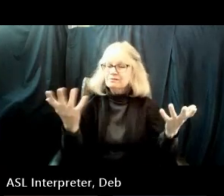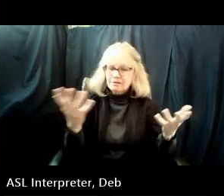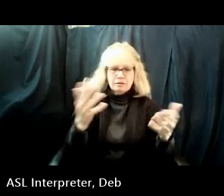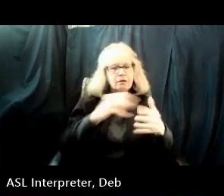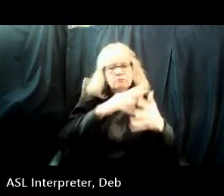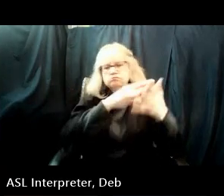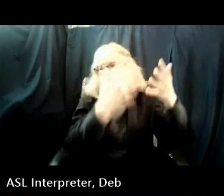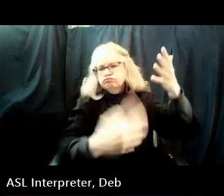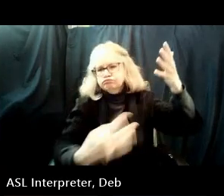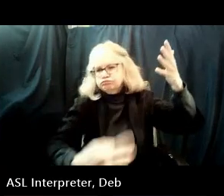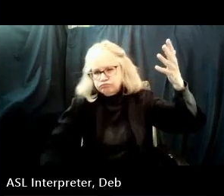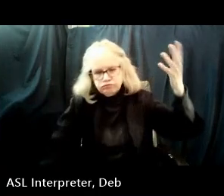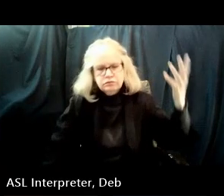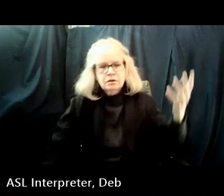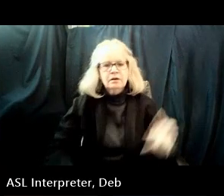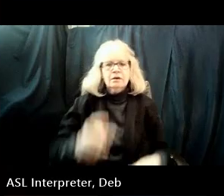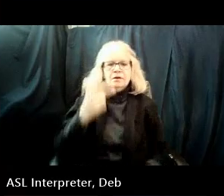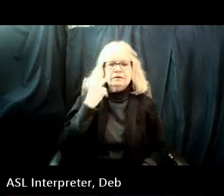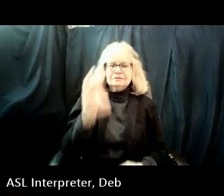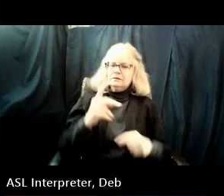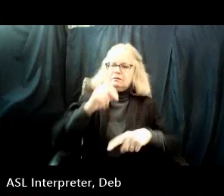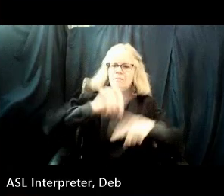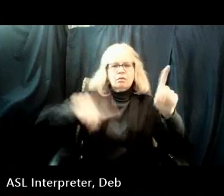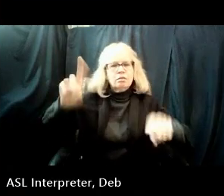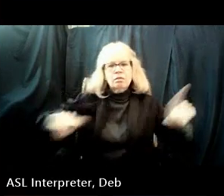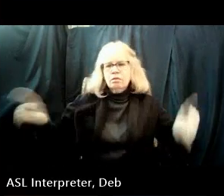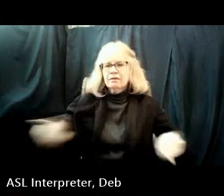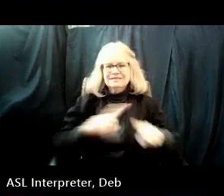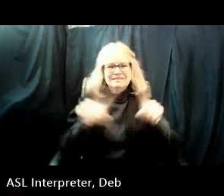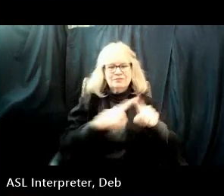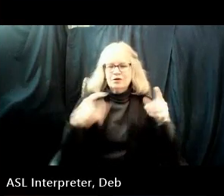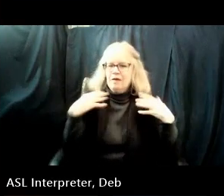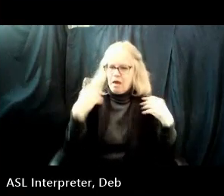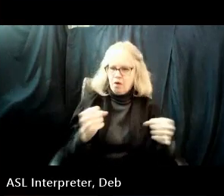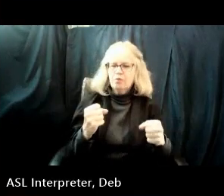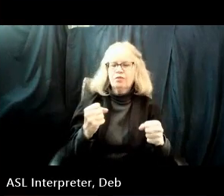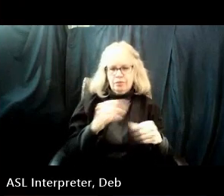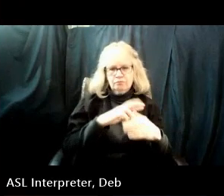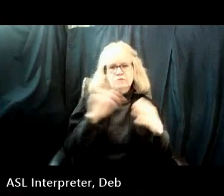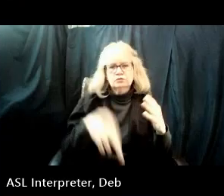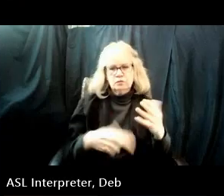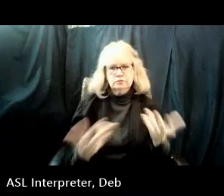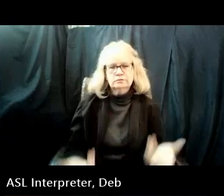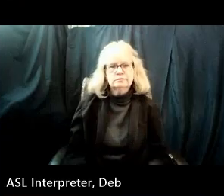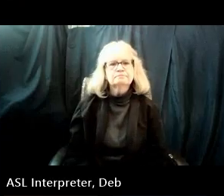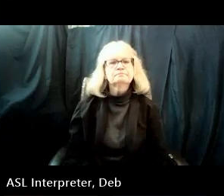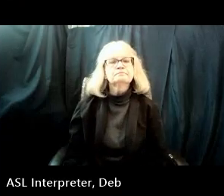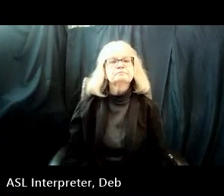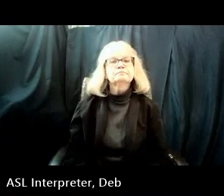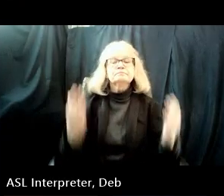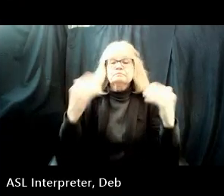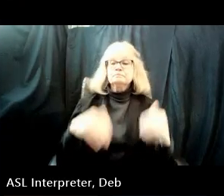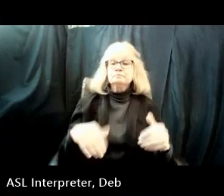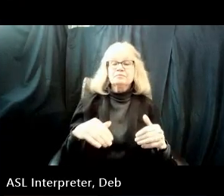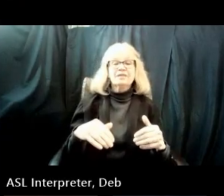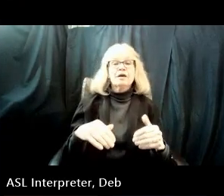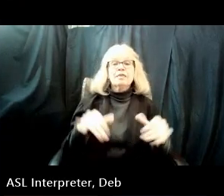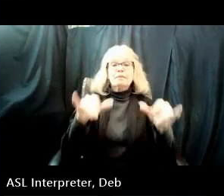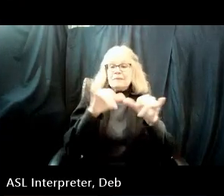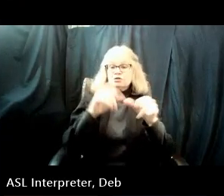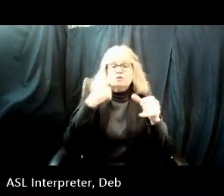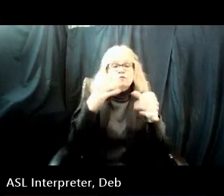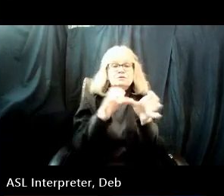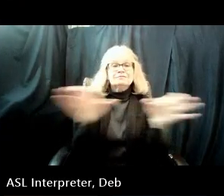direct links to a range of different health outcomes. Again, the ultimate measure of segregated